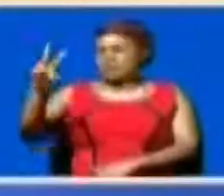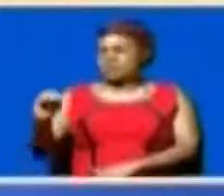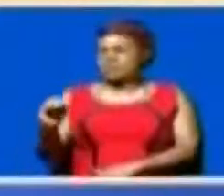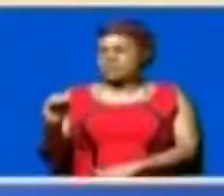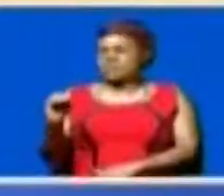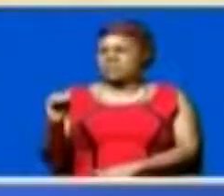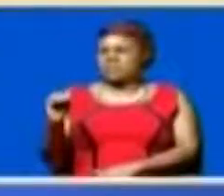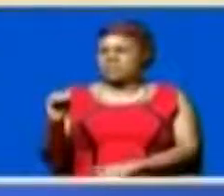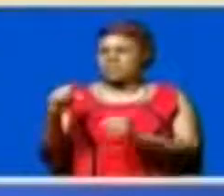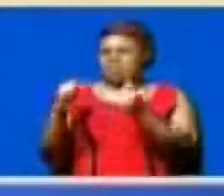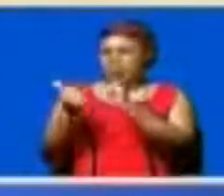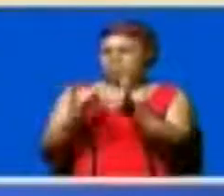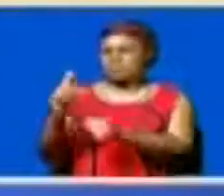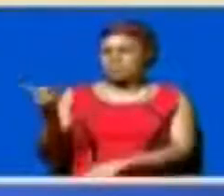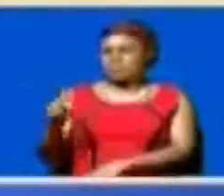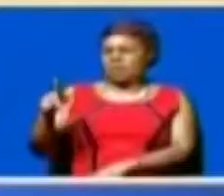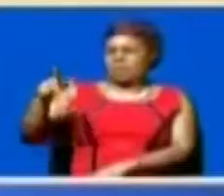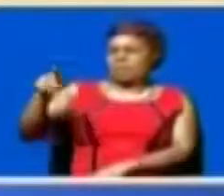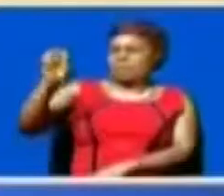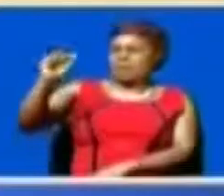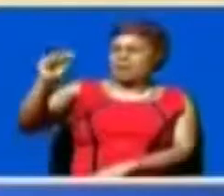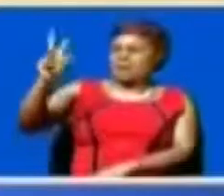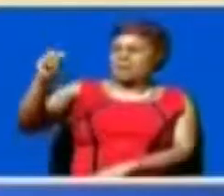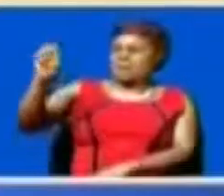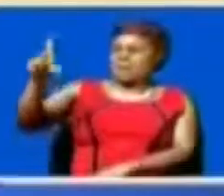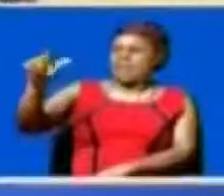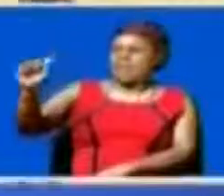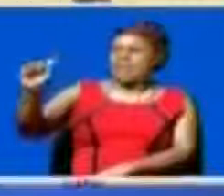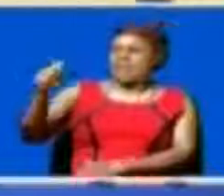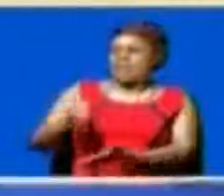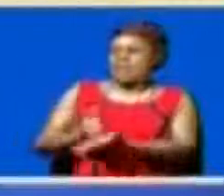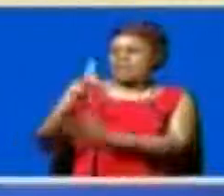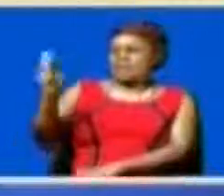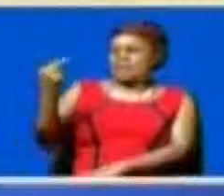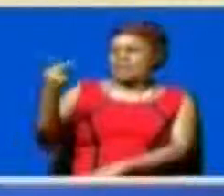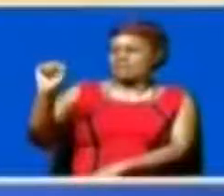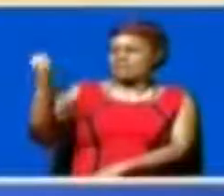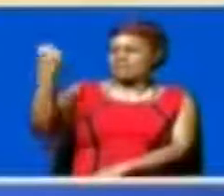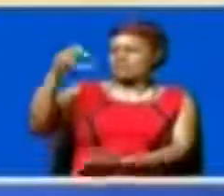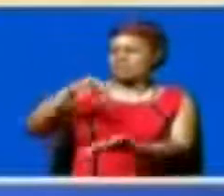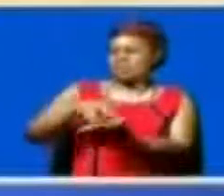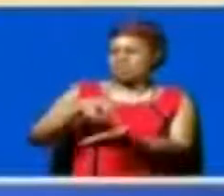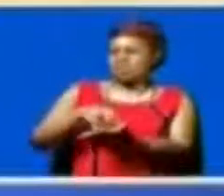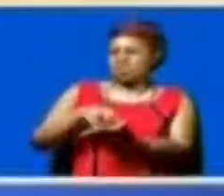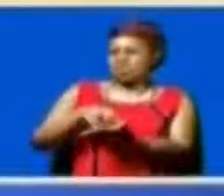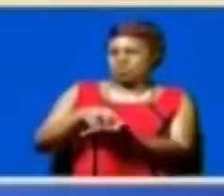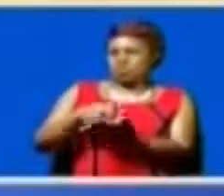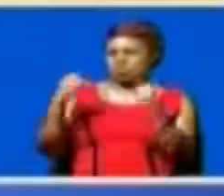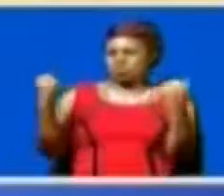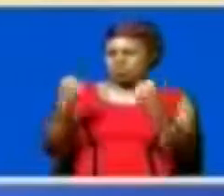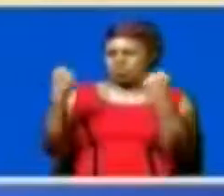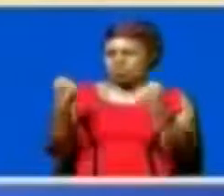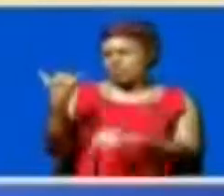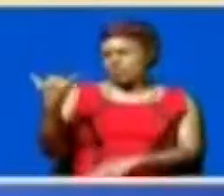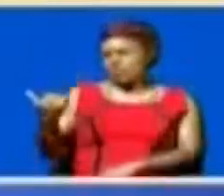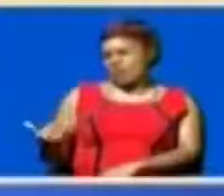in Nairobi. Pamela Adhiambo was among the standout players who helped Kenya to a fifth-place finish in the championships.